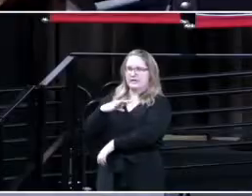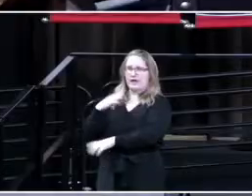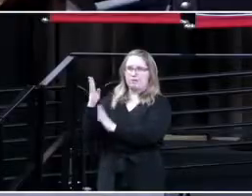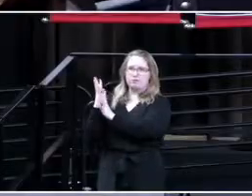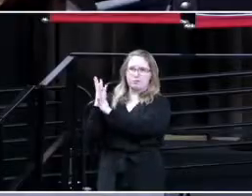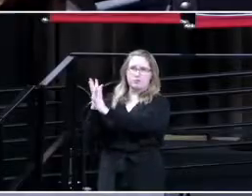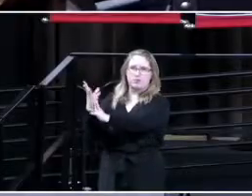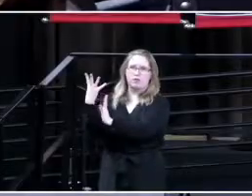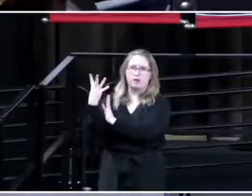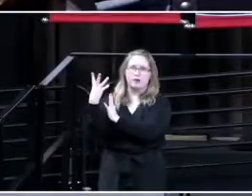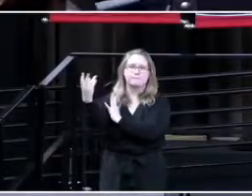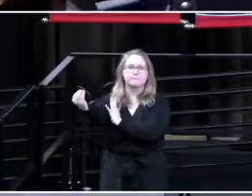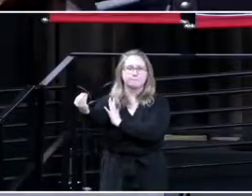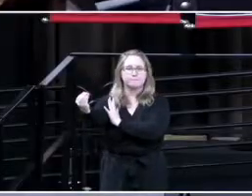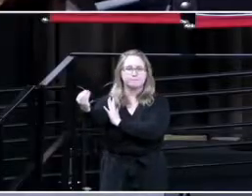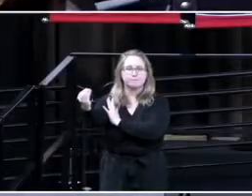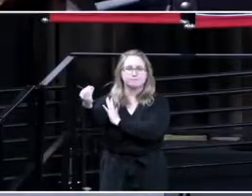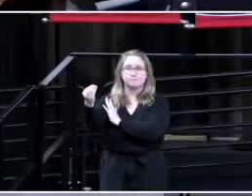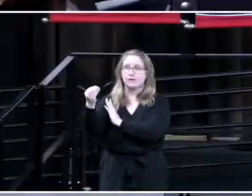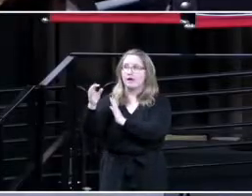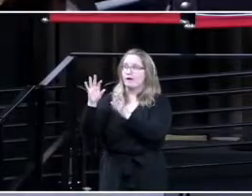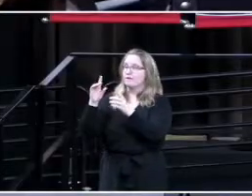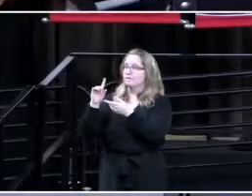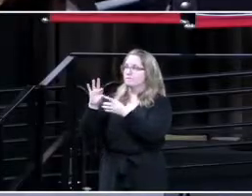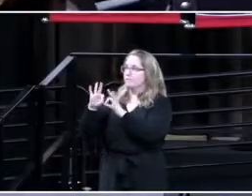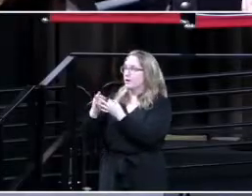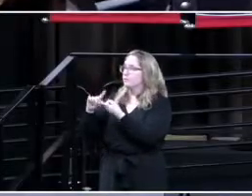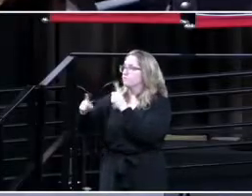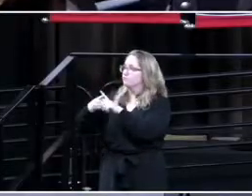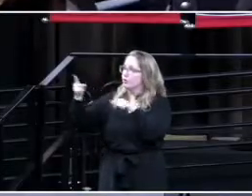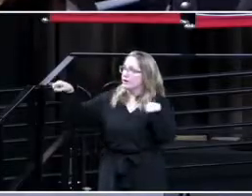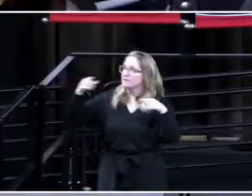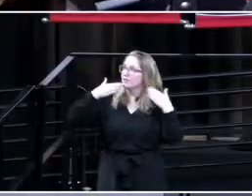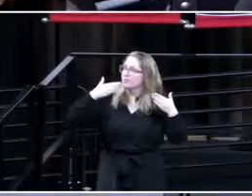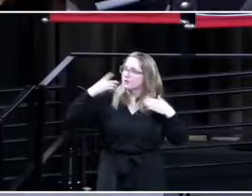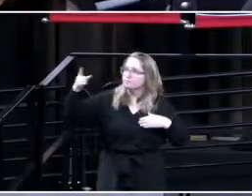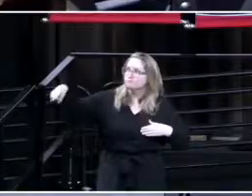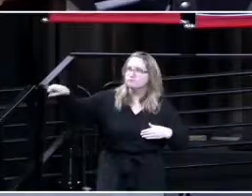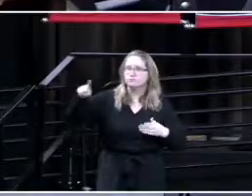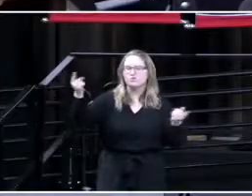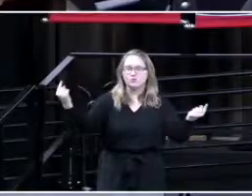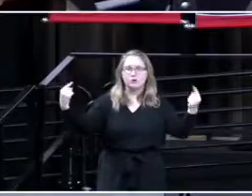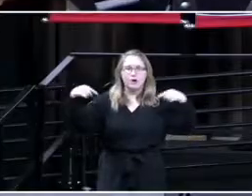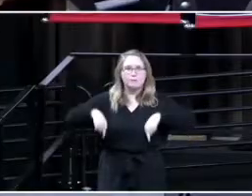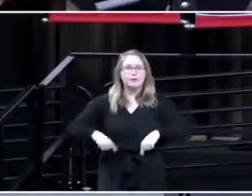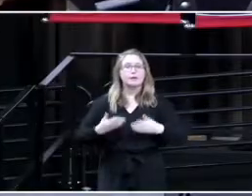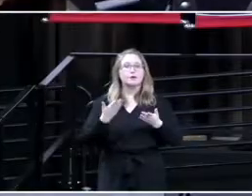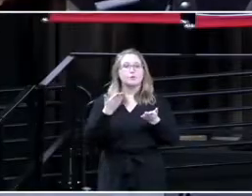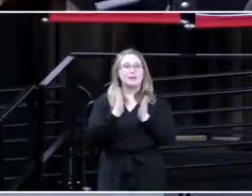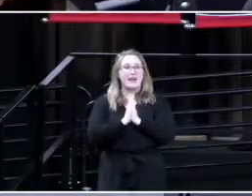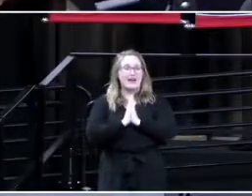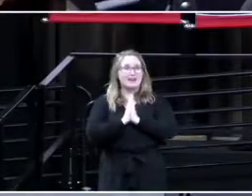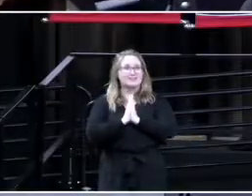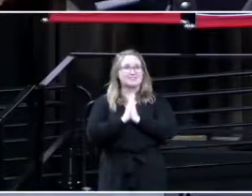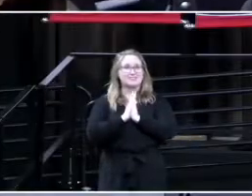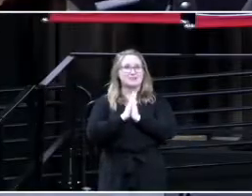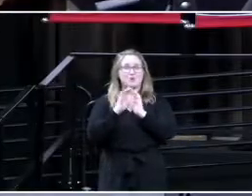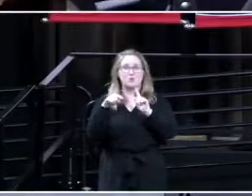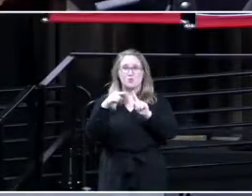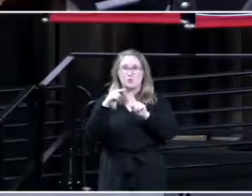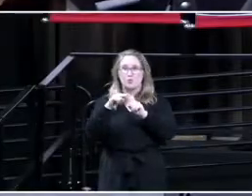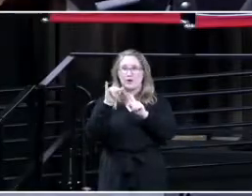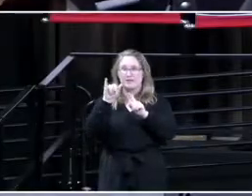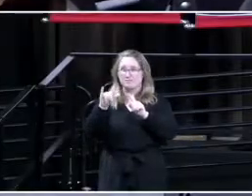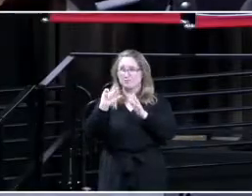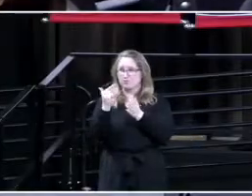main entrance behind you. Family and friends, thank you for coming also, and we ask that as soon as the processional